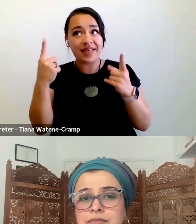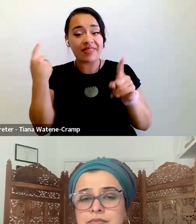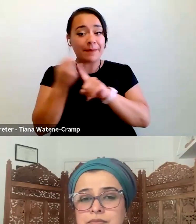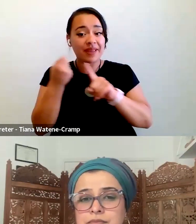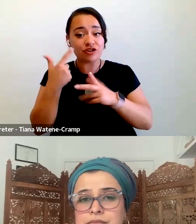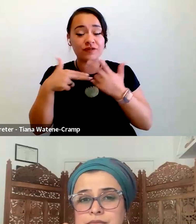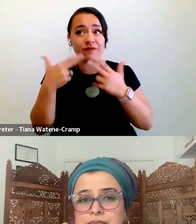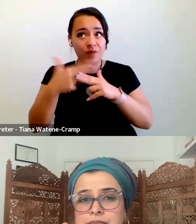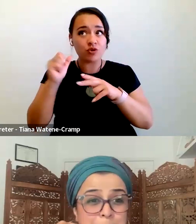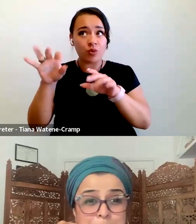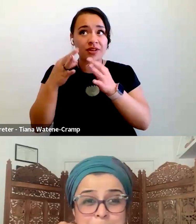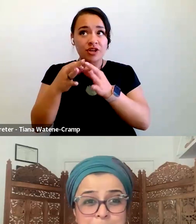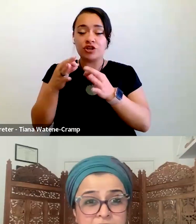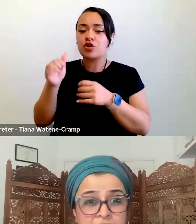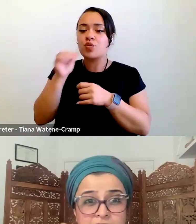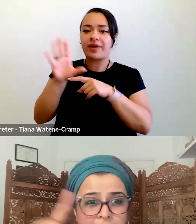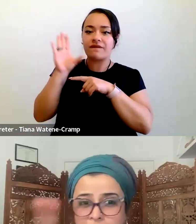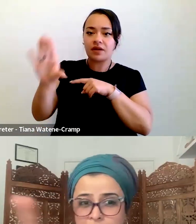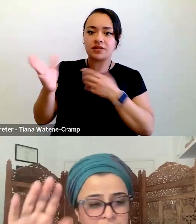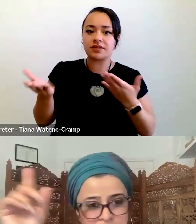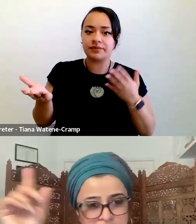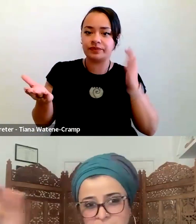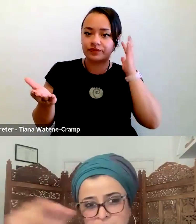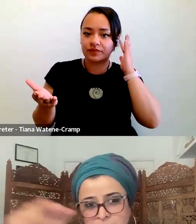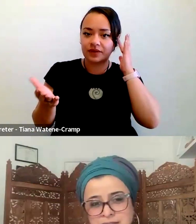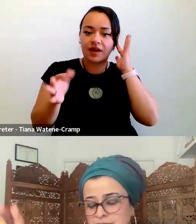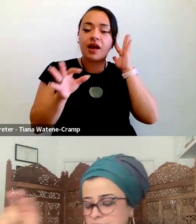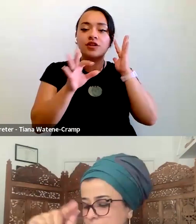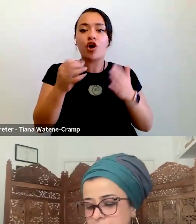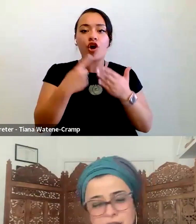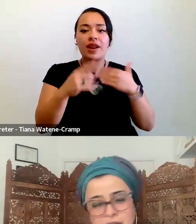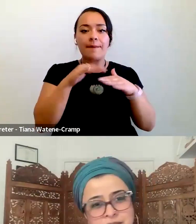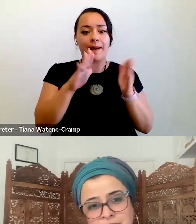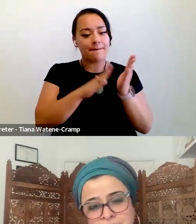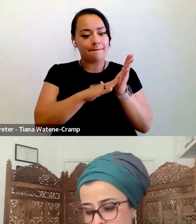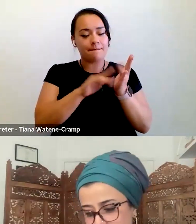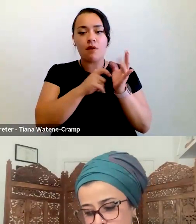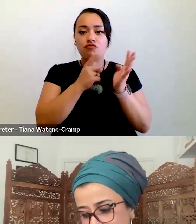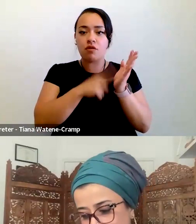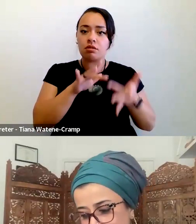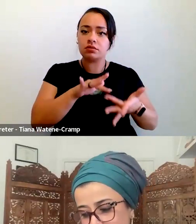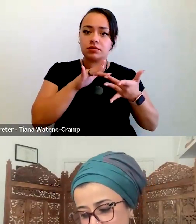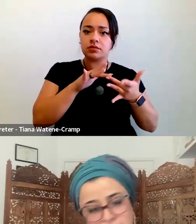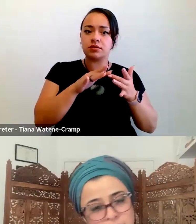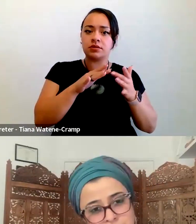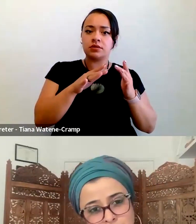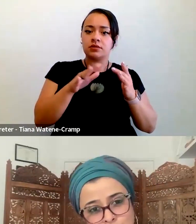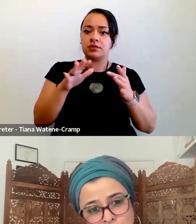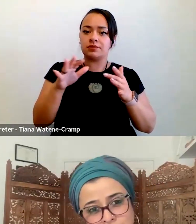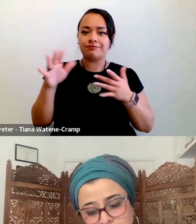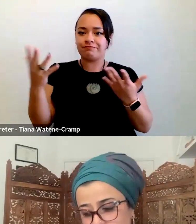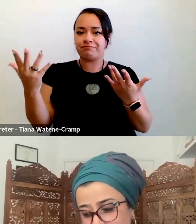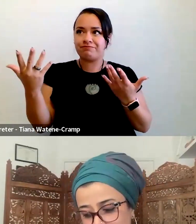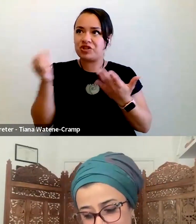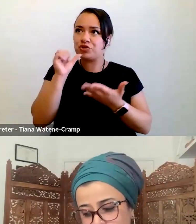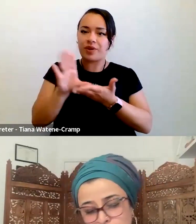funded. Yep. It goes beyond the moral imperative. You're not going to get the money. Yeah, 100% on board